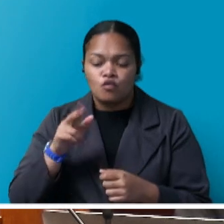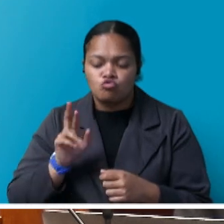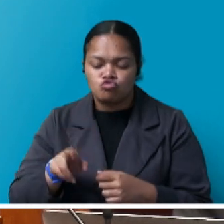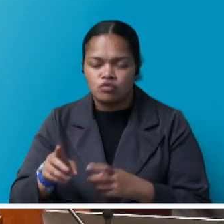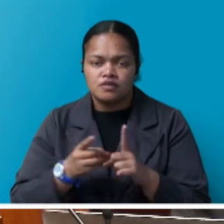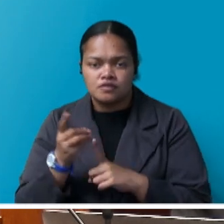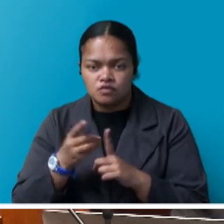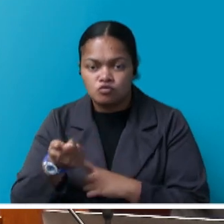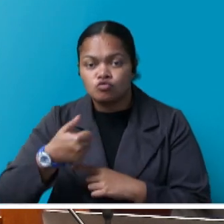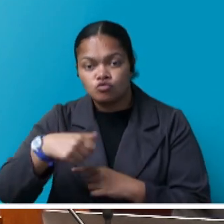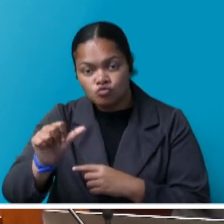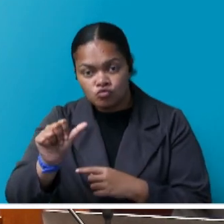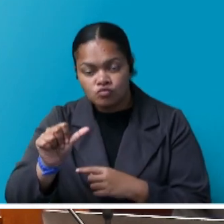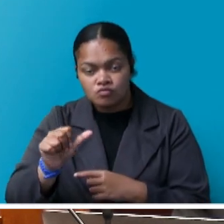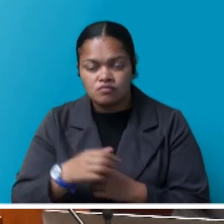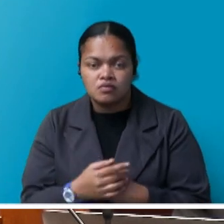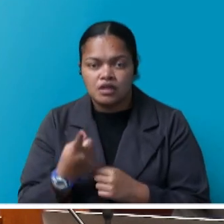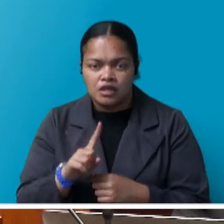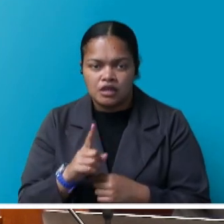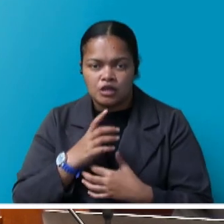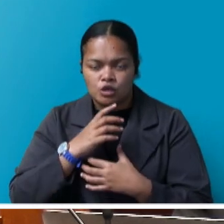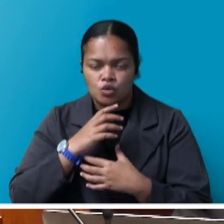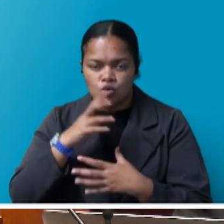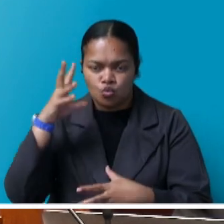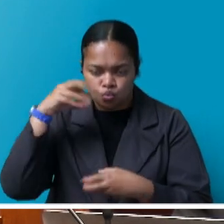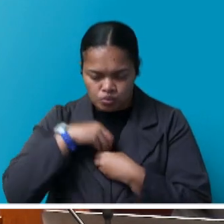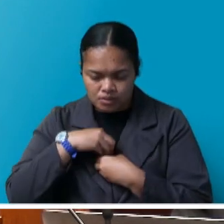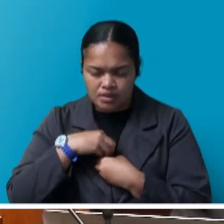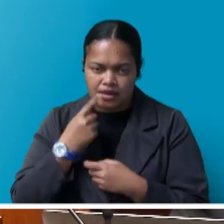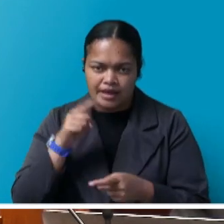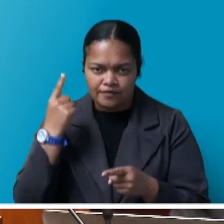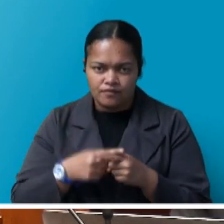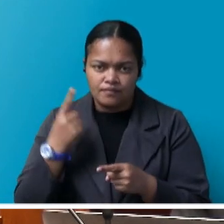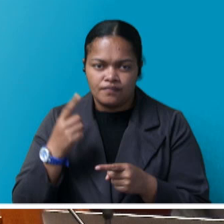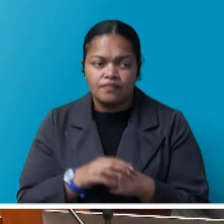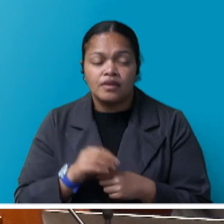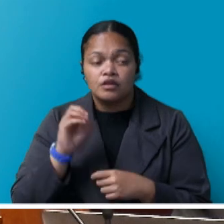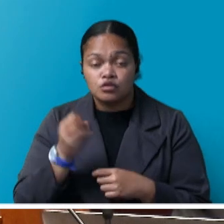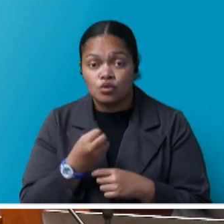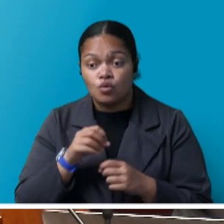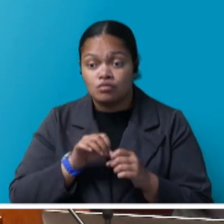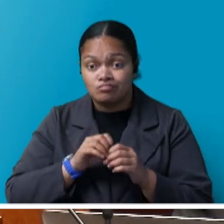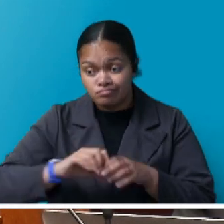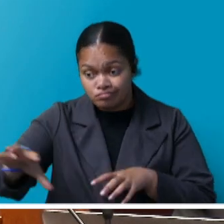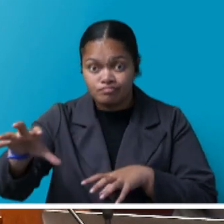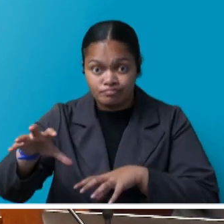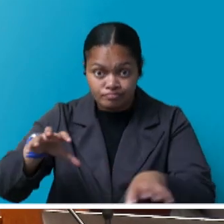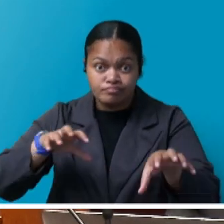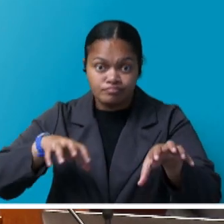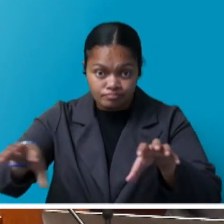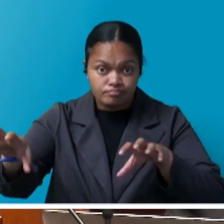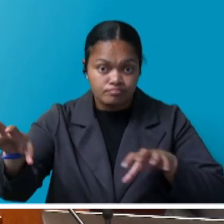are utilized efficiently, equitably, and effectively. We will continue our efforts to decentralize service delivery, empowering our